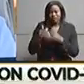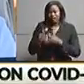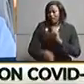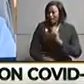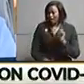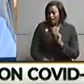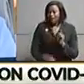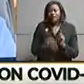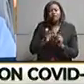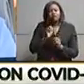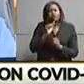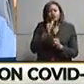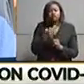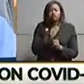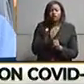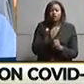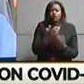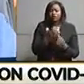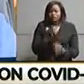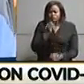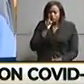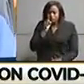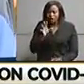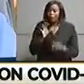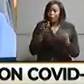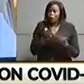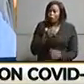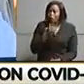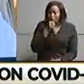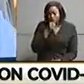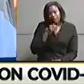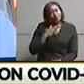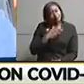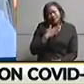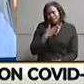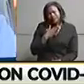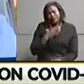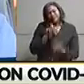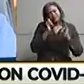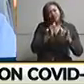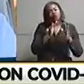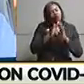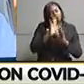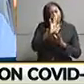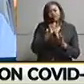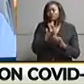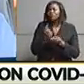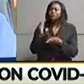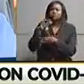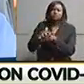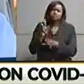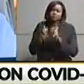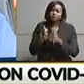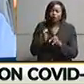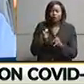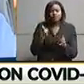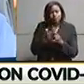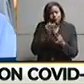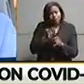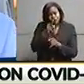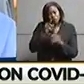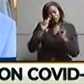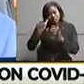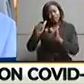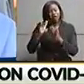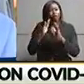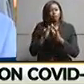And if you are sneezing or coughing, please don't go in the public. Excuse yourself. Stay at home. And even when you stay at home,